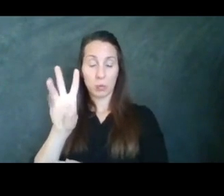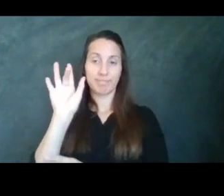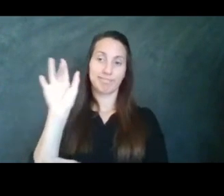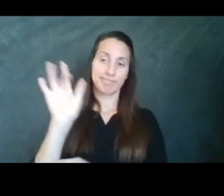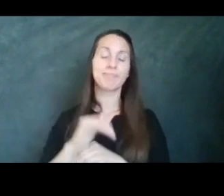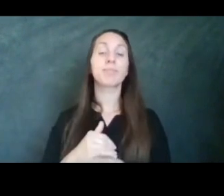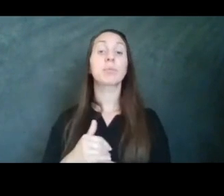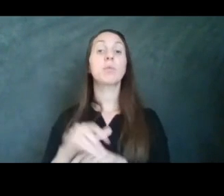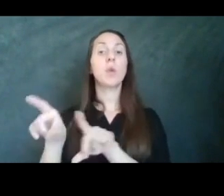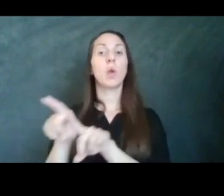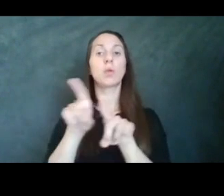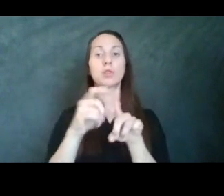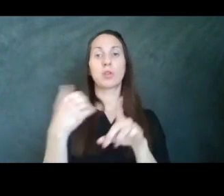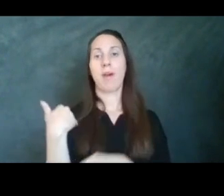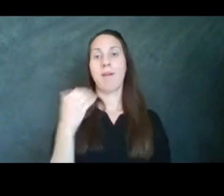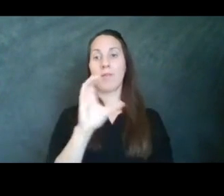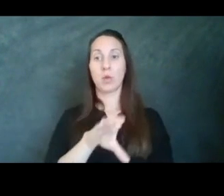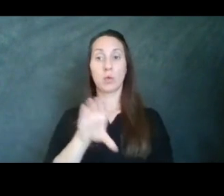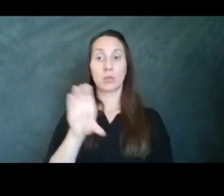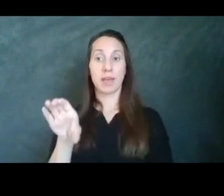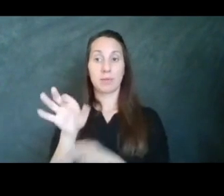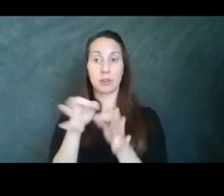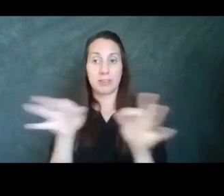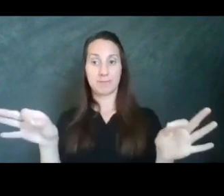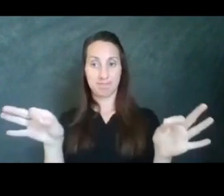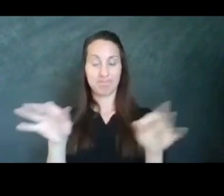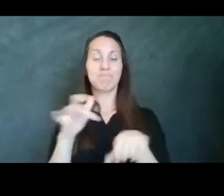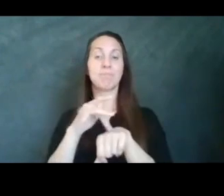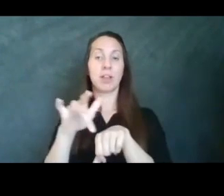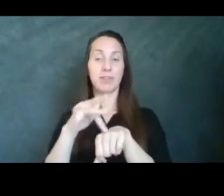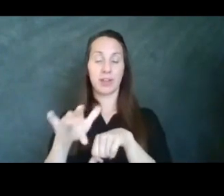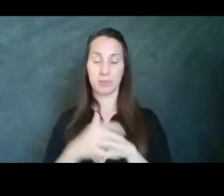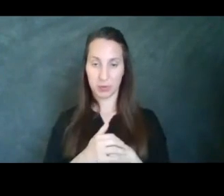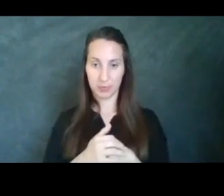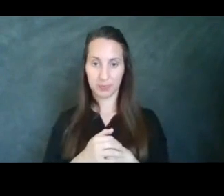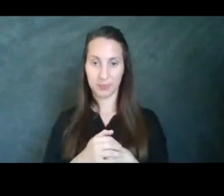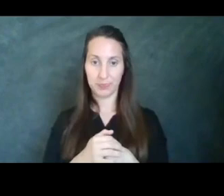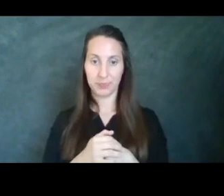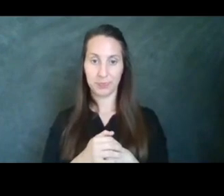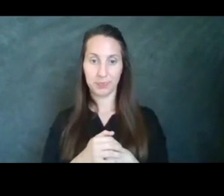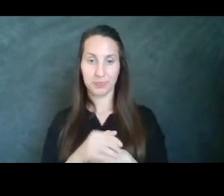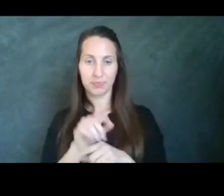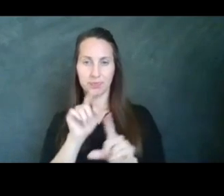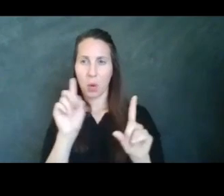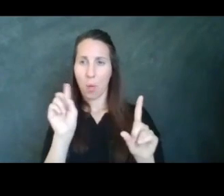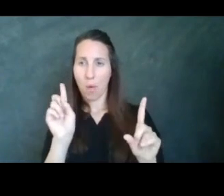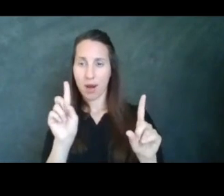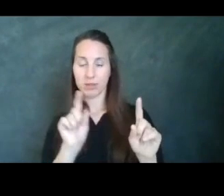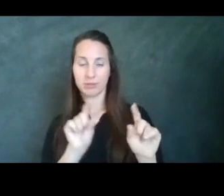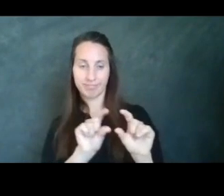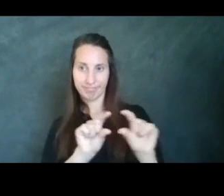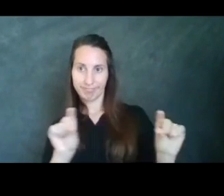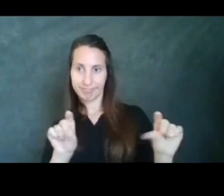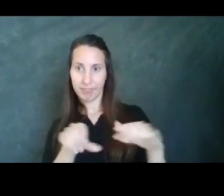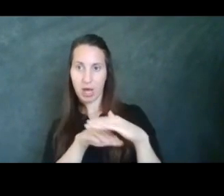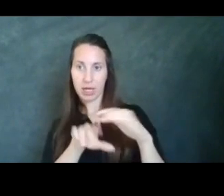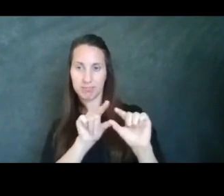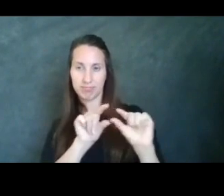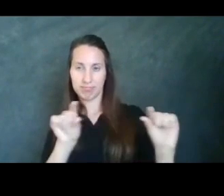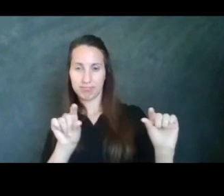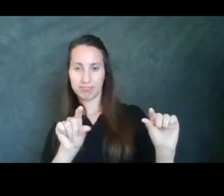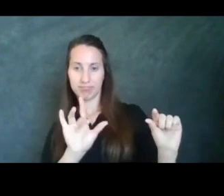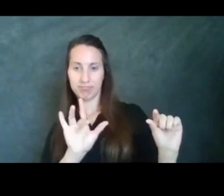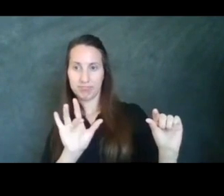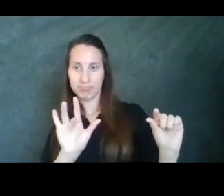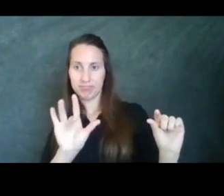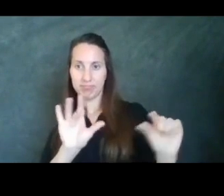captions available, which you will see in the closed caption box at the bottom of your screen. Click that and they will